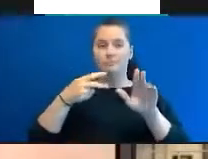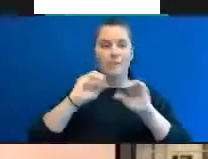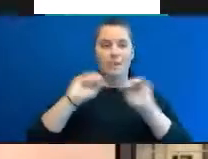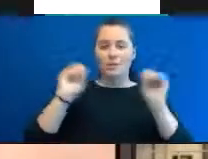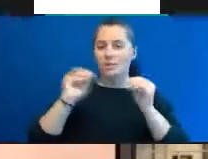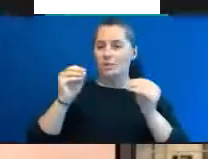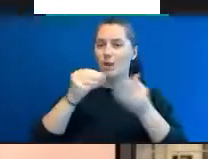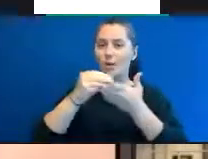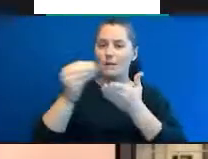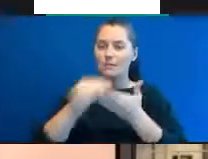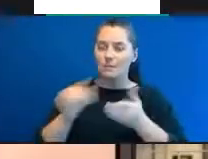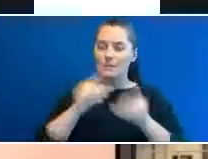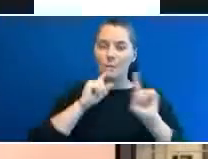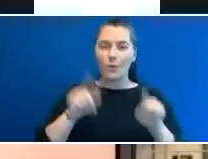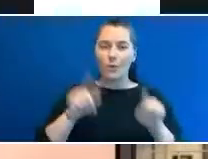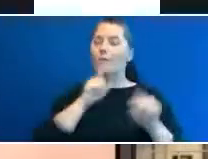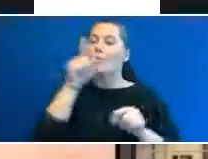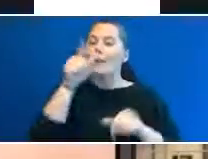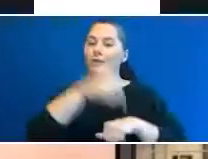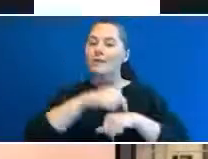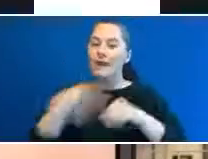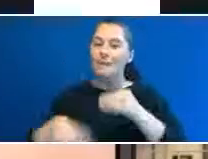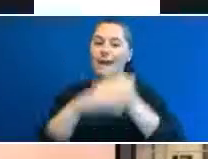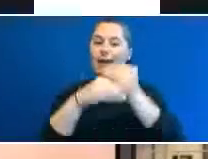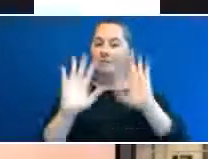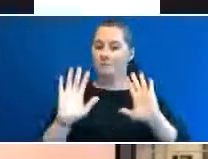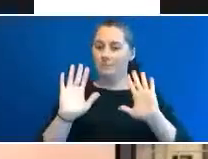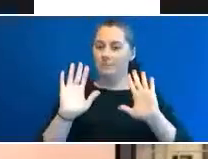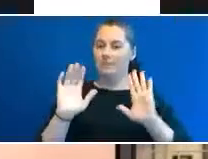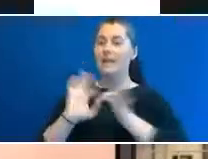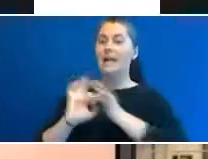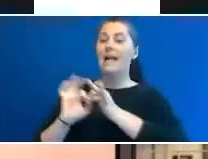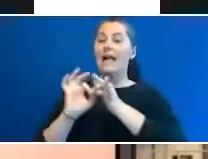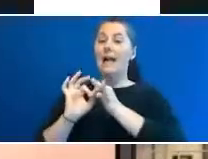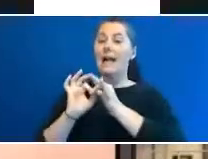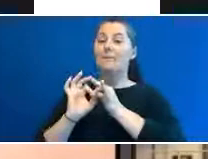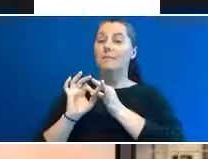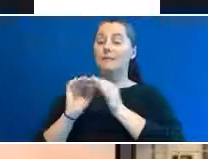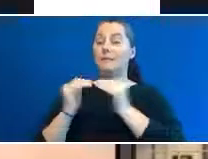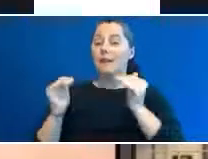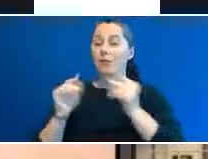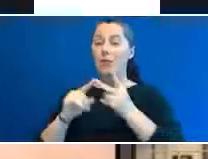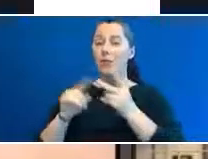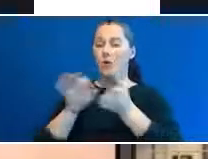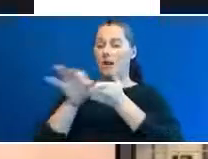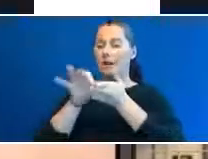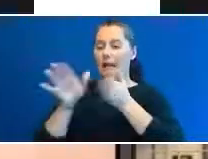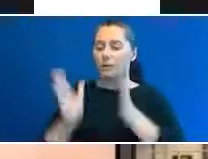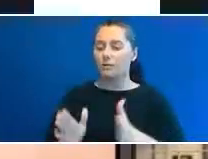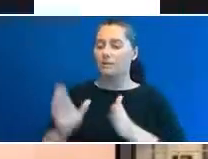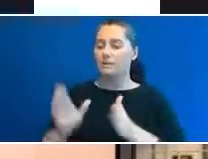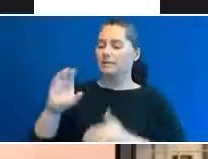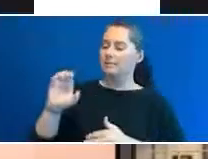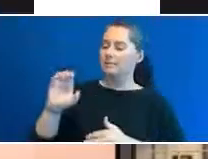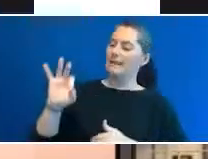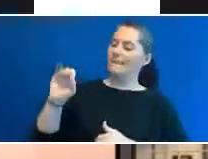into budgets. And at an admin level, or if I'm an accountant, CFO, executive, I can see